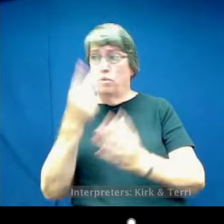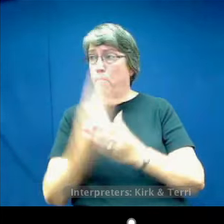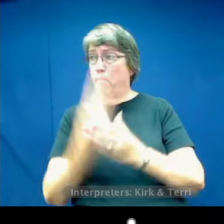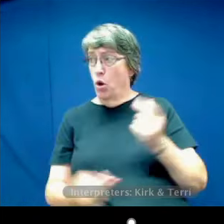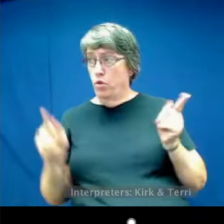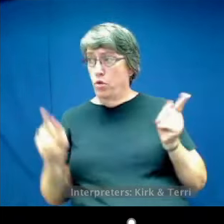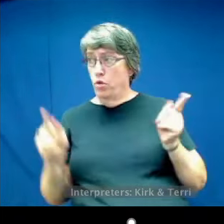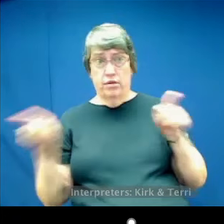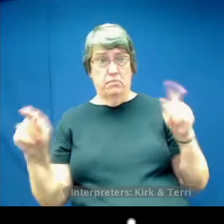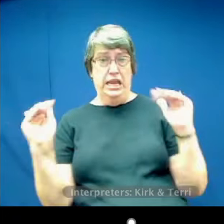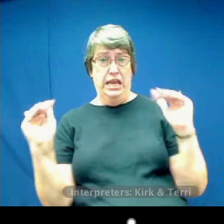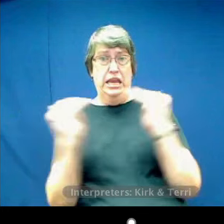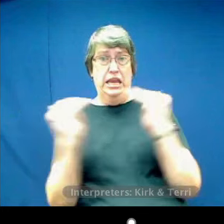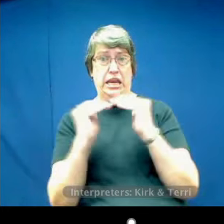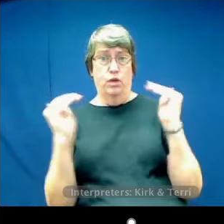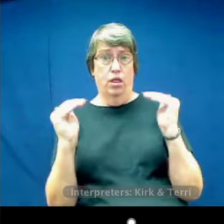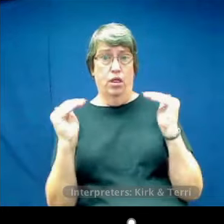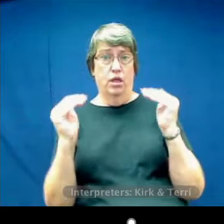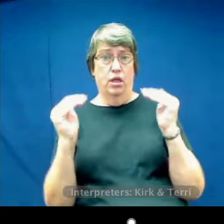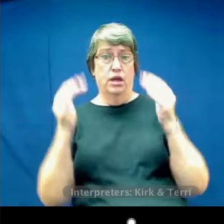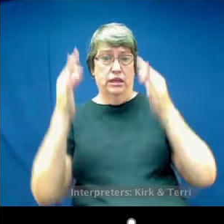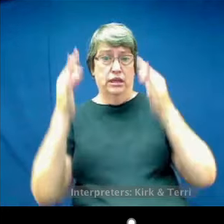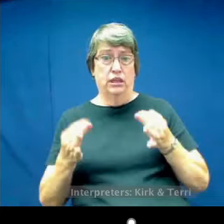superior right to make those decisions.